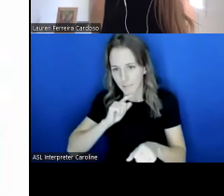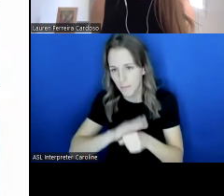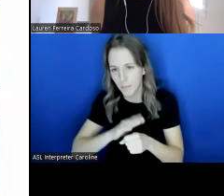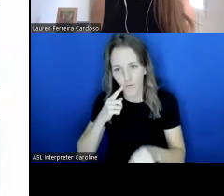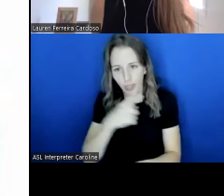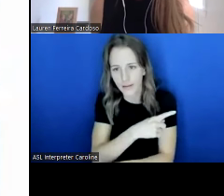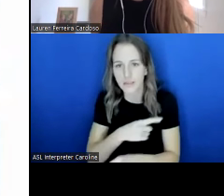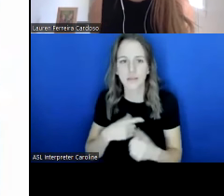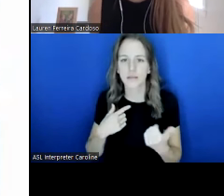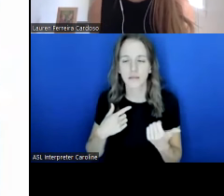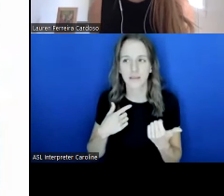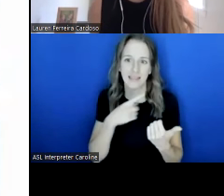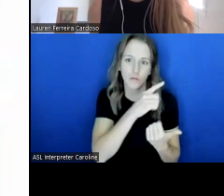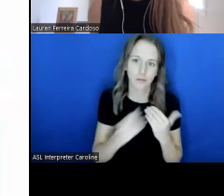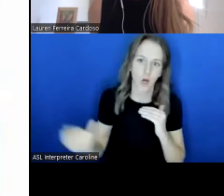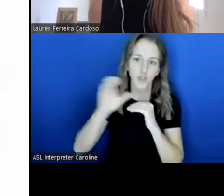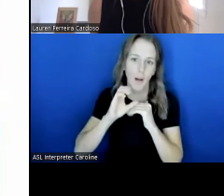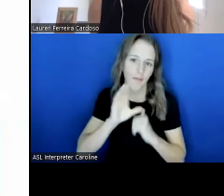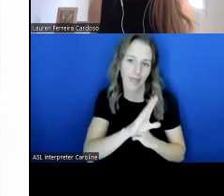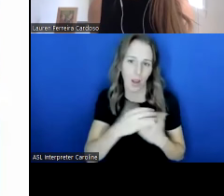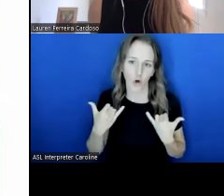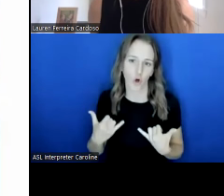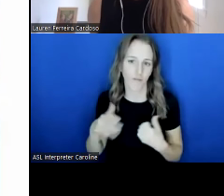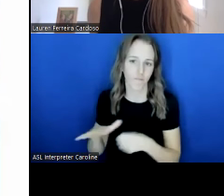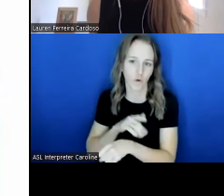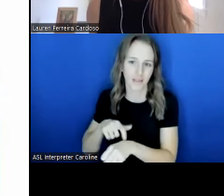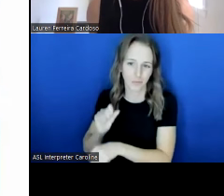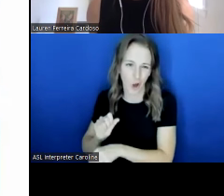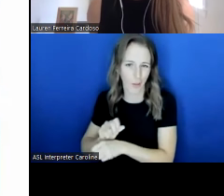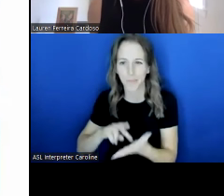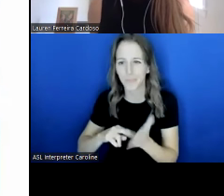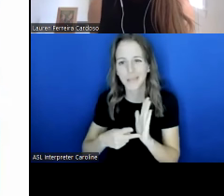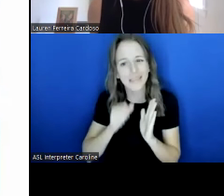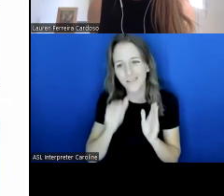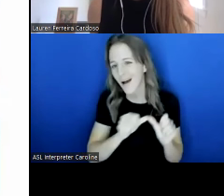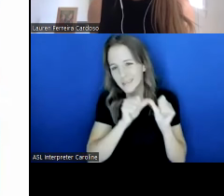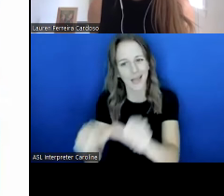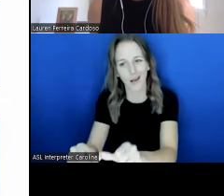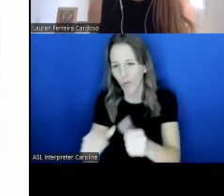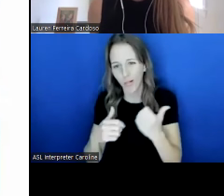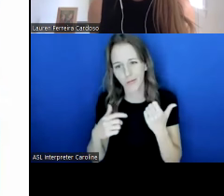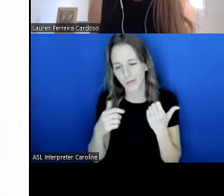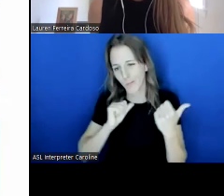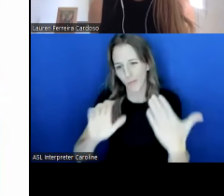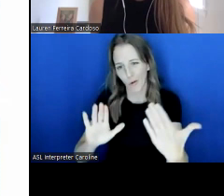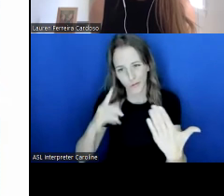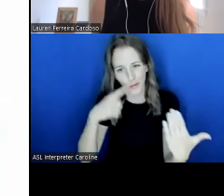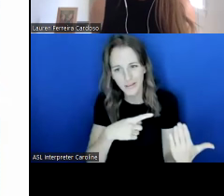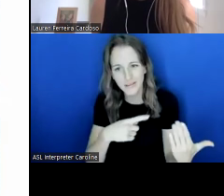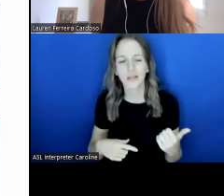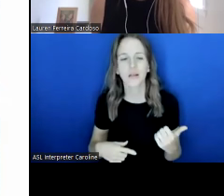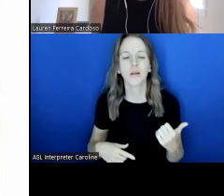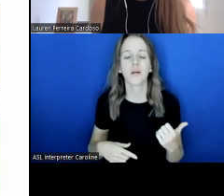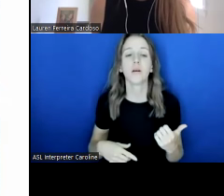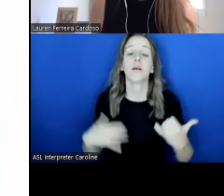basically were doing this on top of their job. And so that is not a sustainable strategy. So we have been